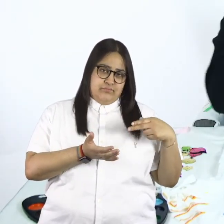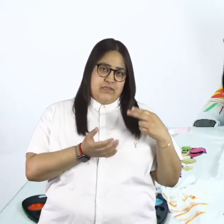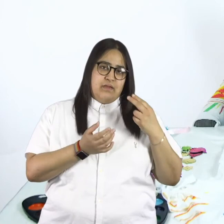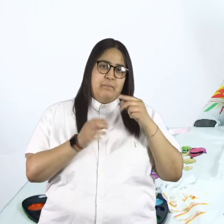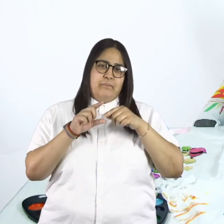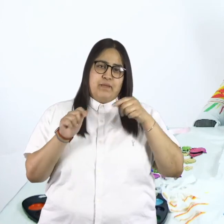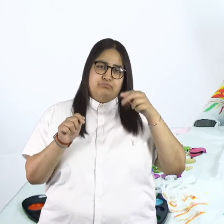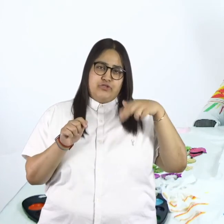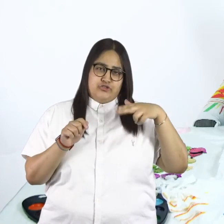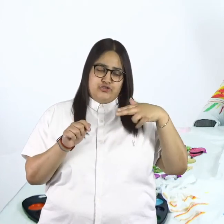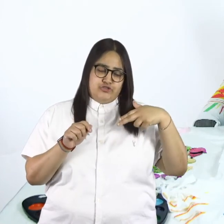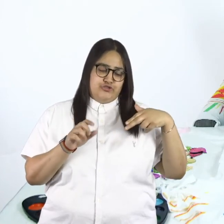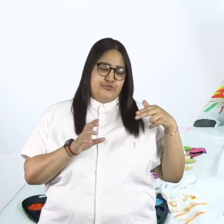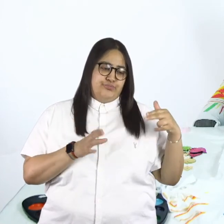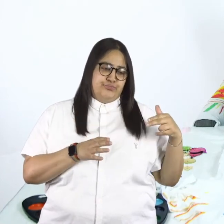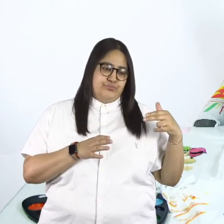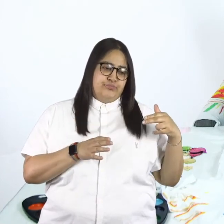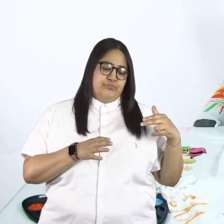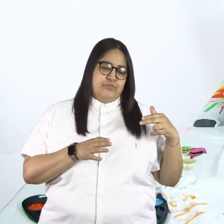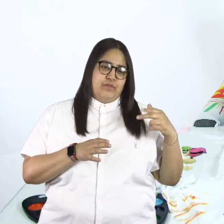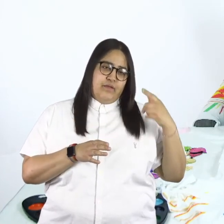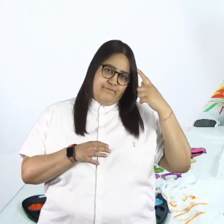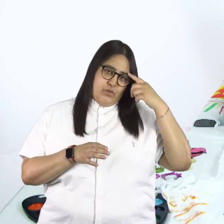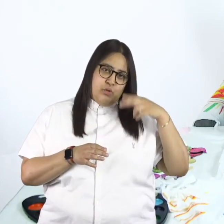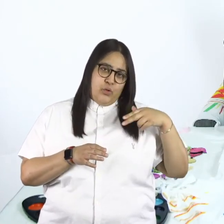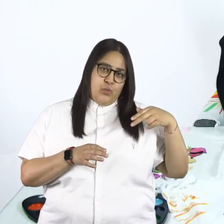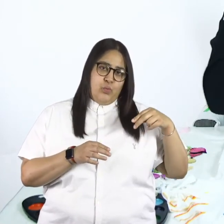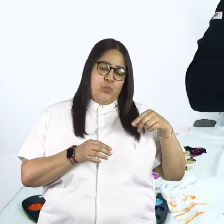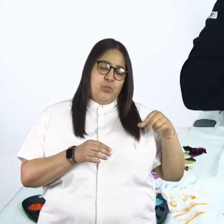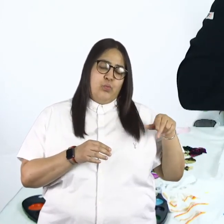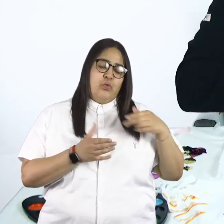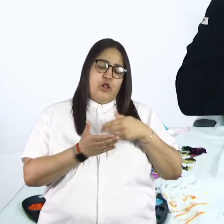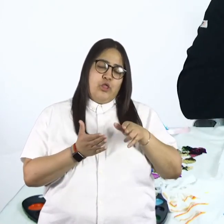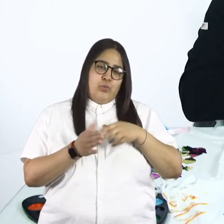paintbrush or glue stick.